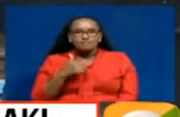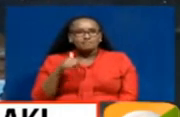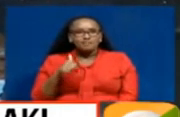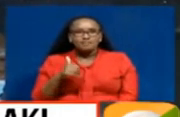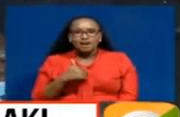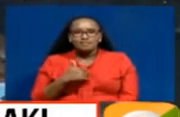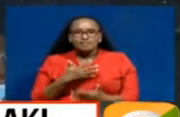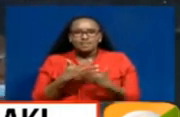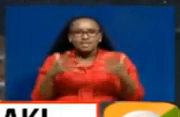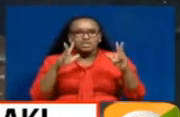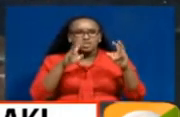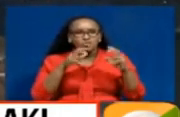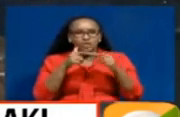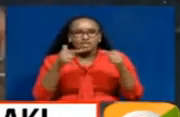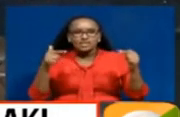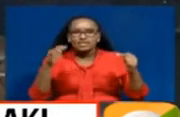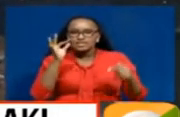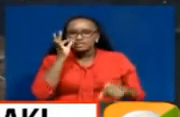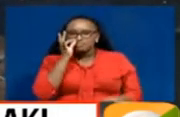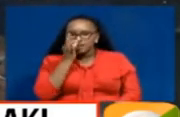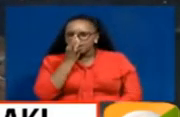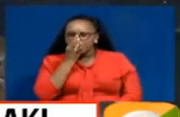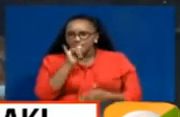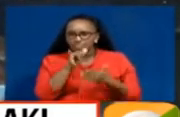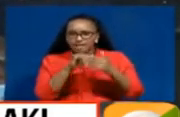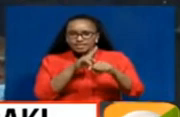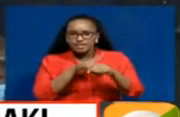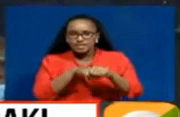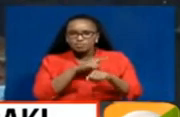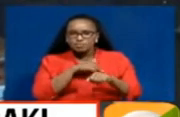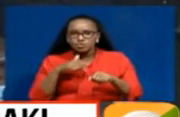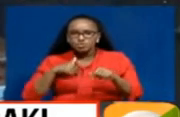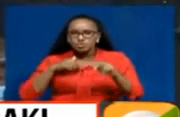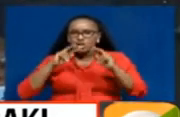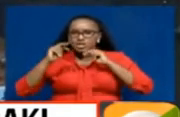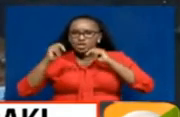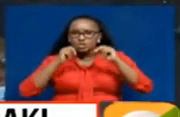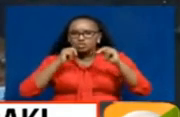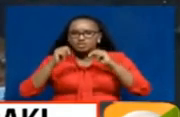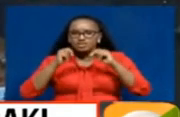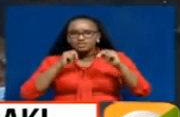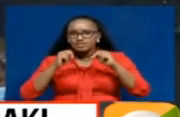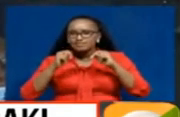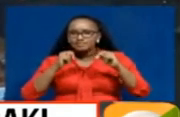Kibaki. At that time when we were negotiating